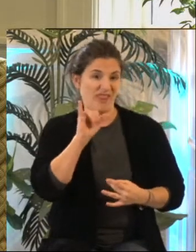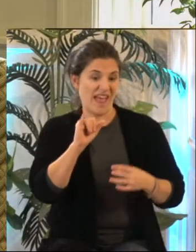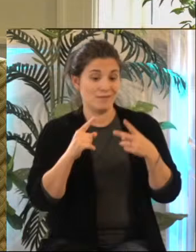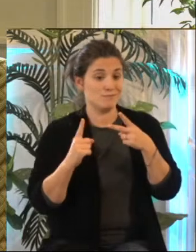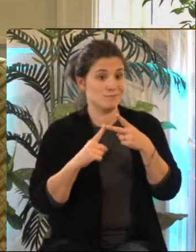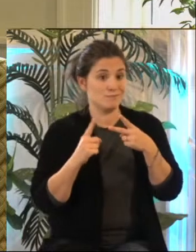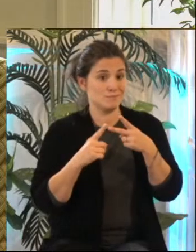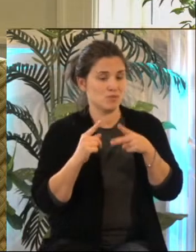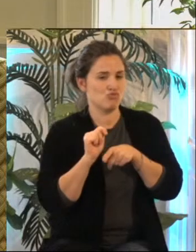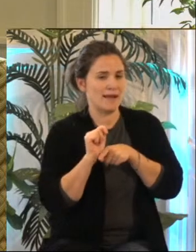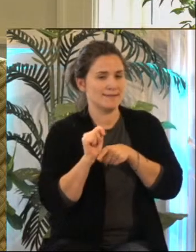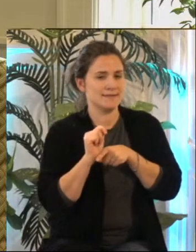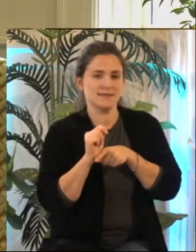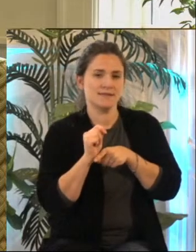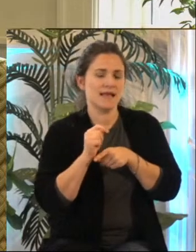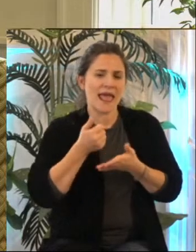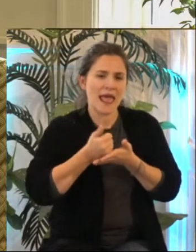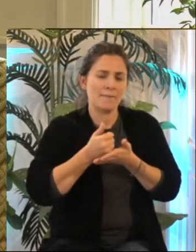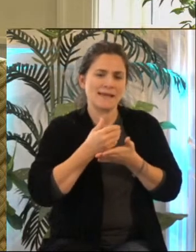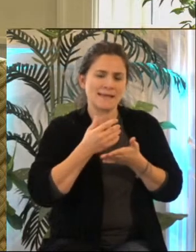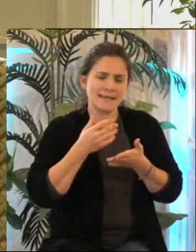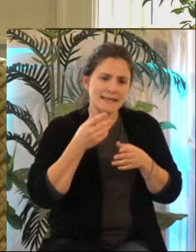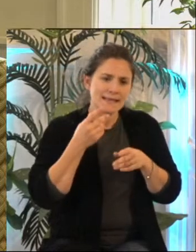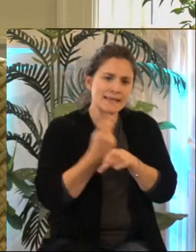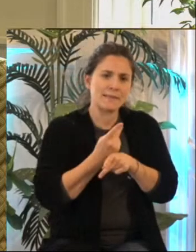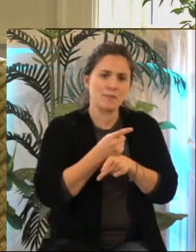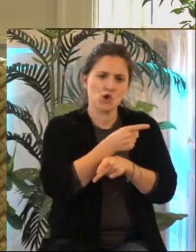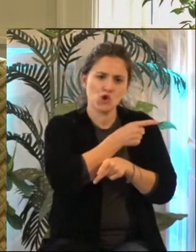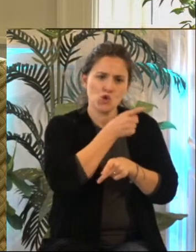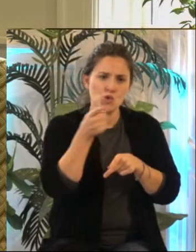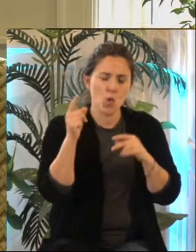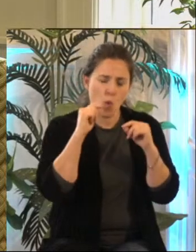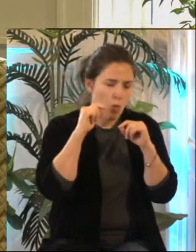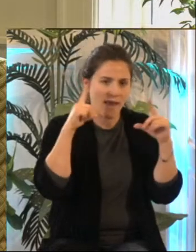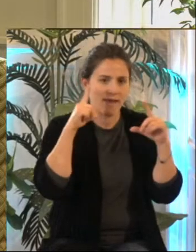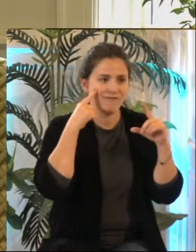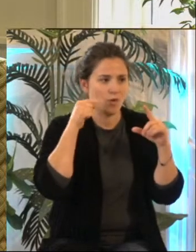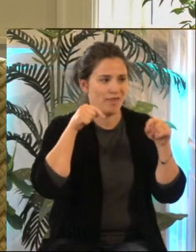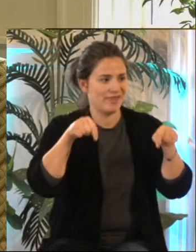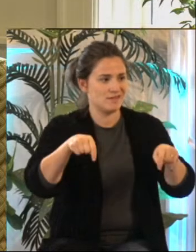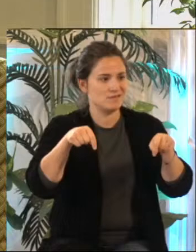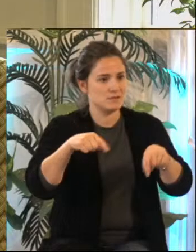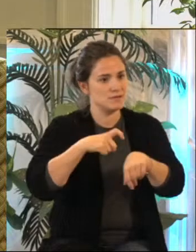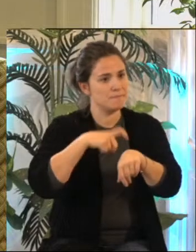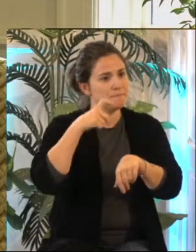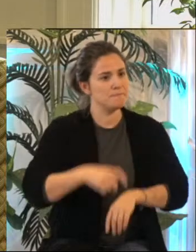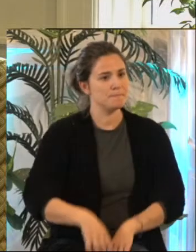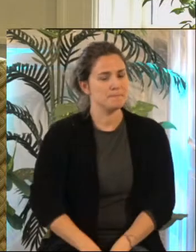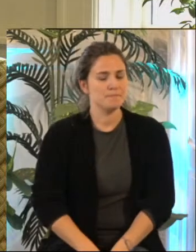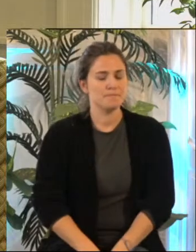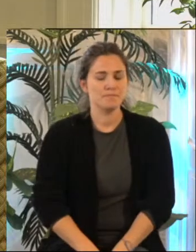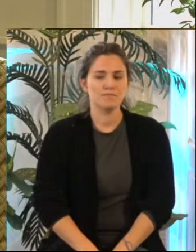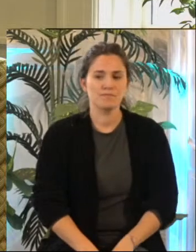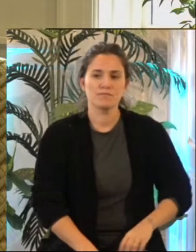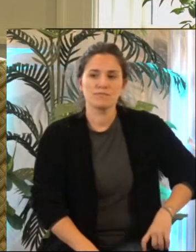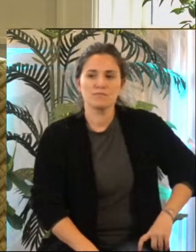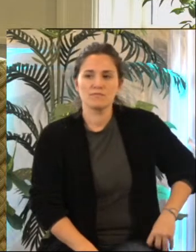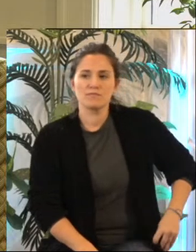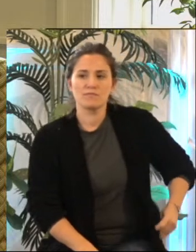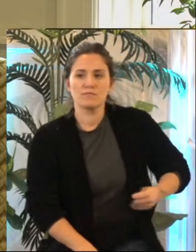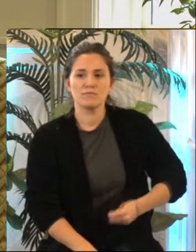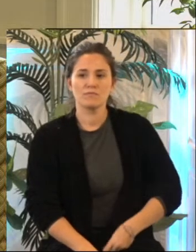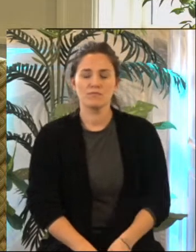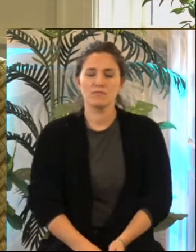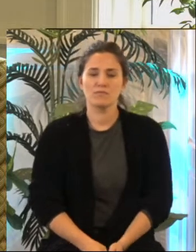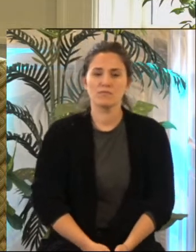help us keep our heart alive in disheartening times. Because those who would want us to